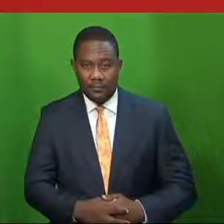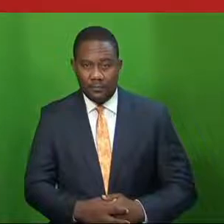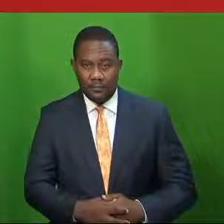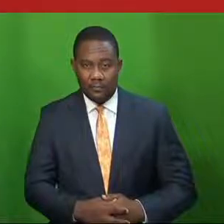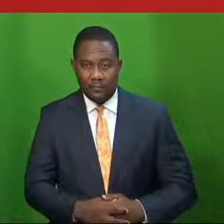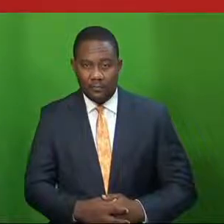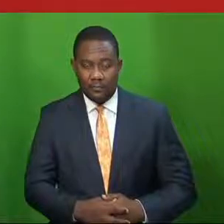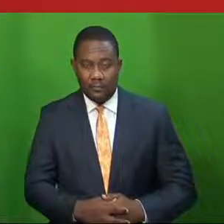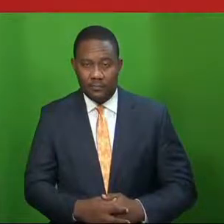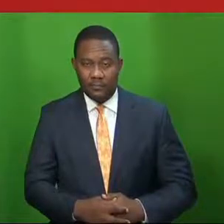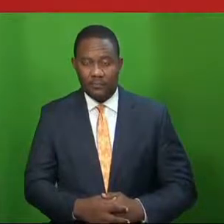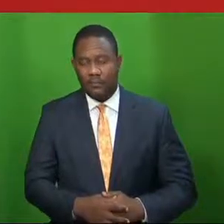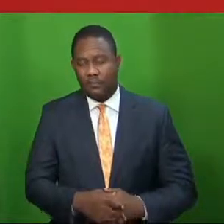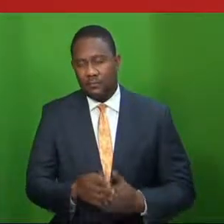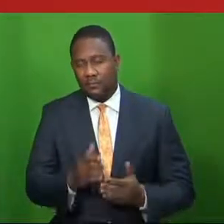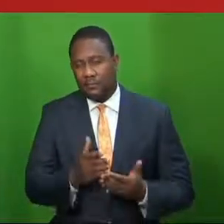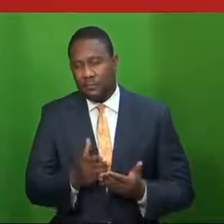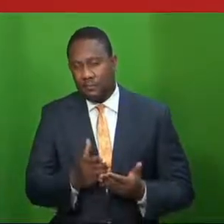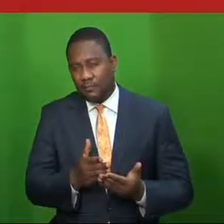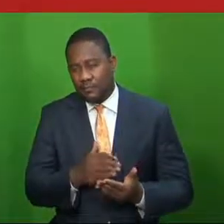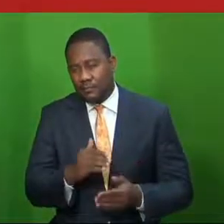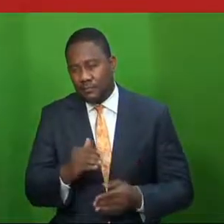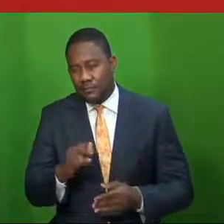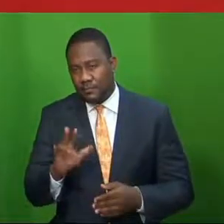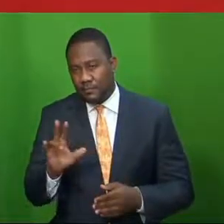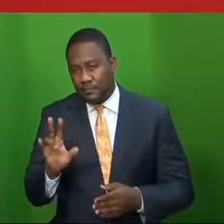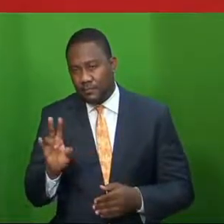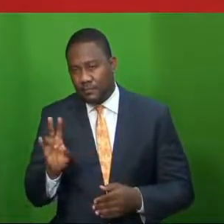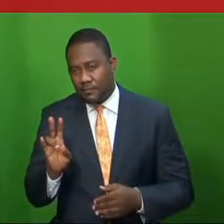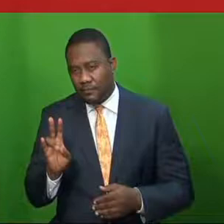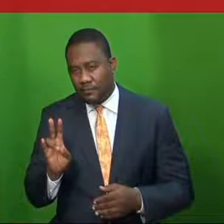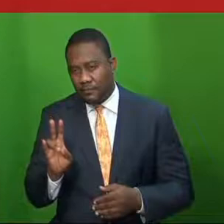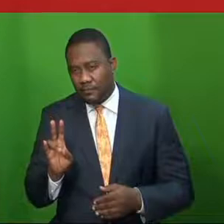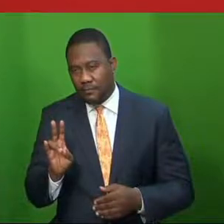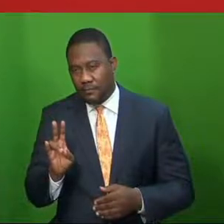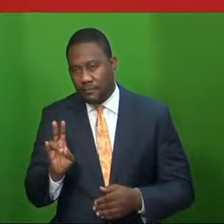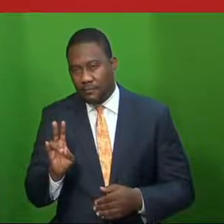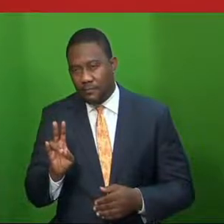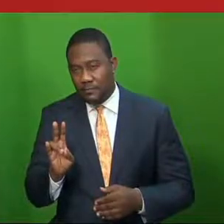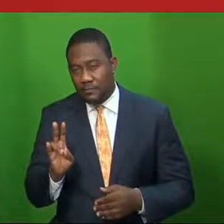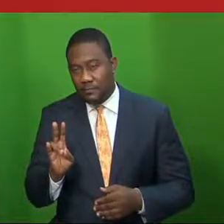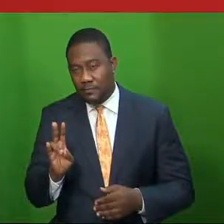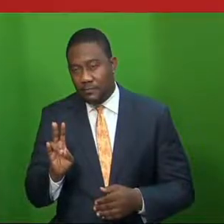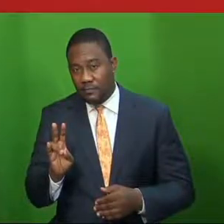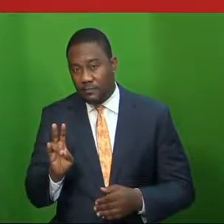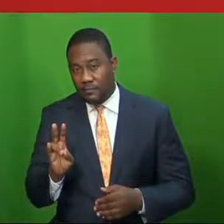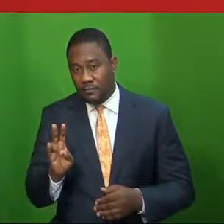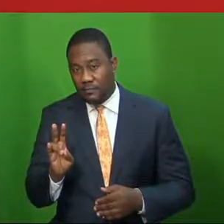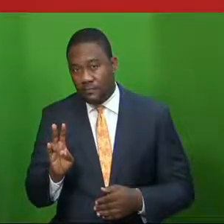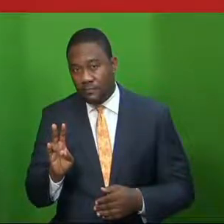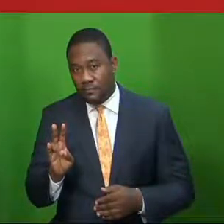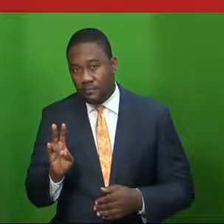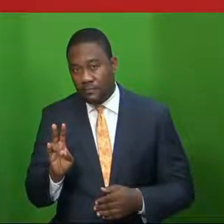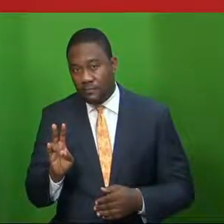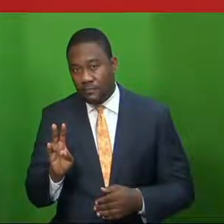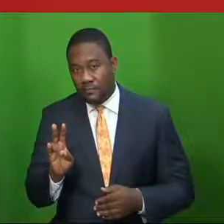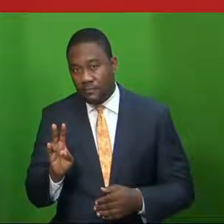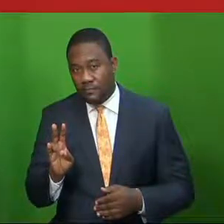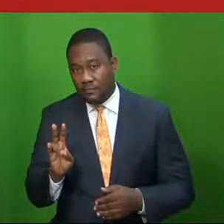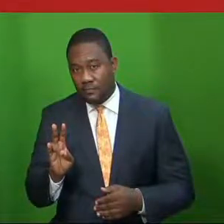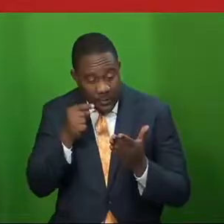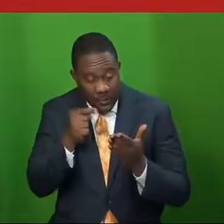page 7. I think it's not in the chamber, but Mr. Speaker, point 5, paragraph